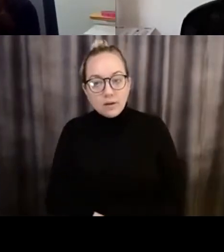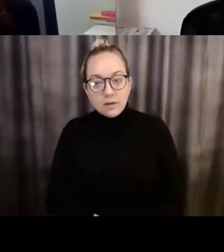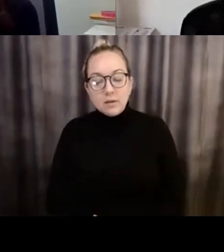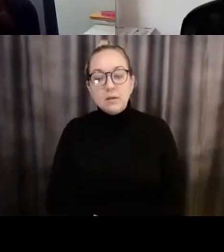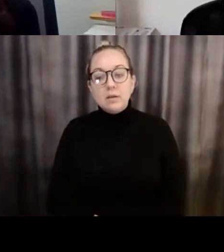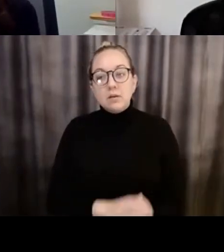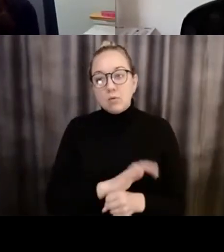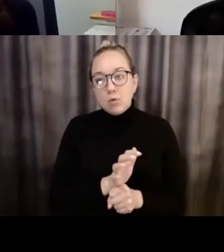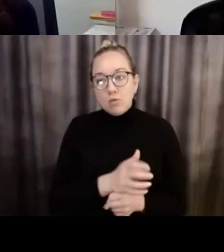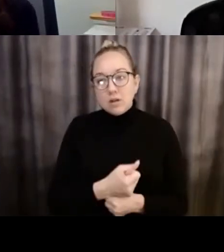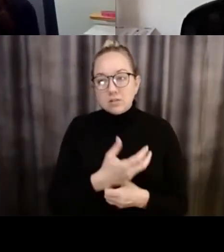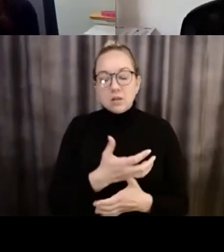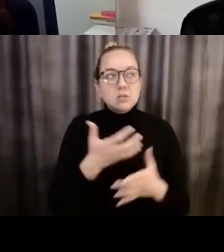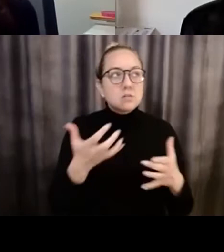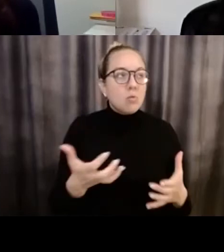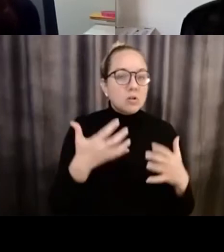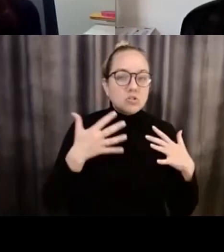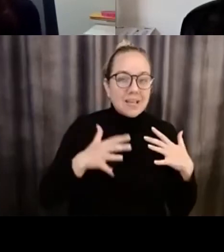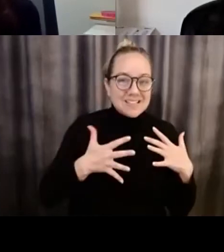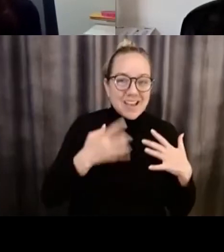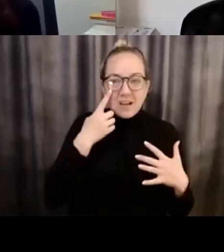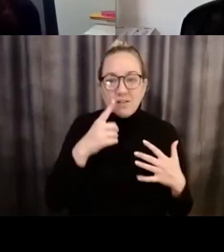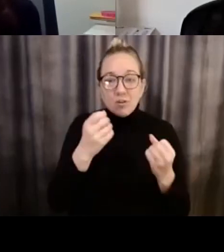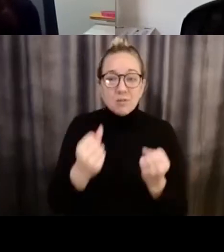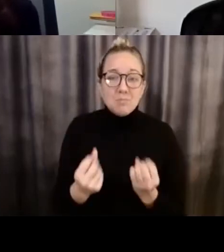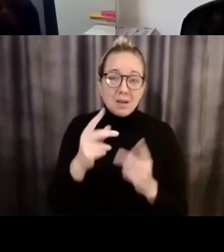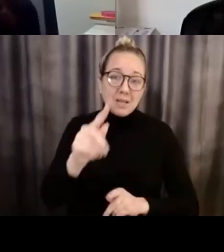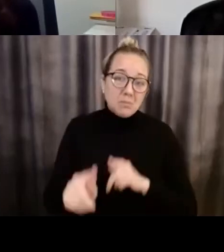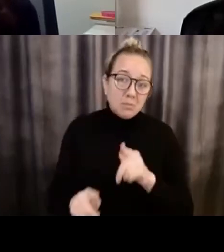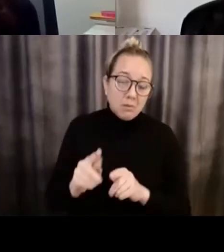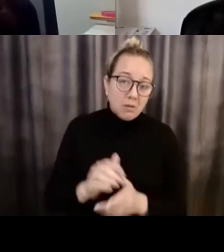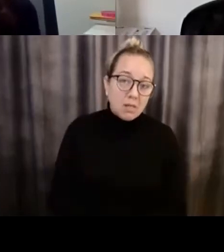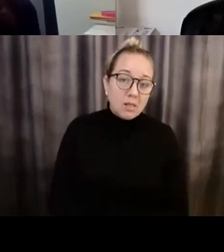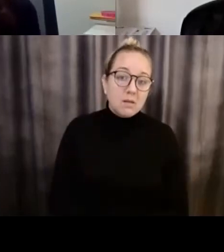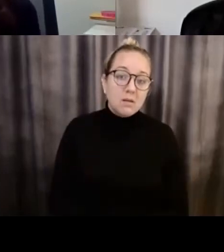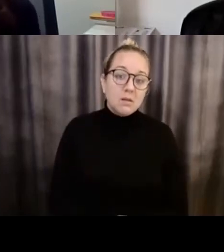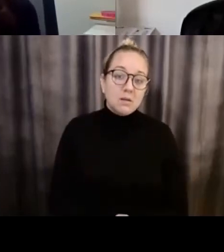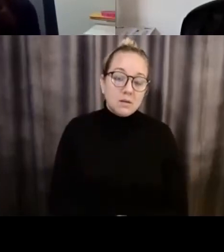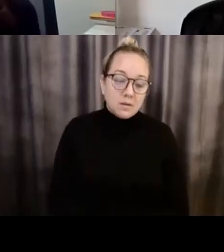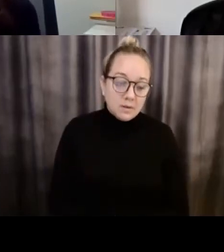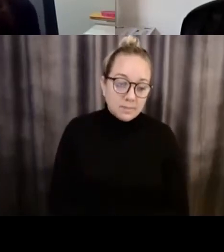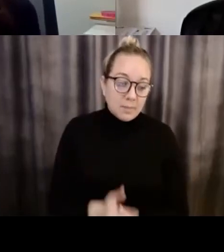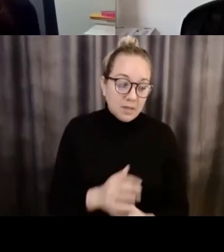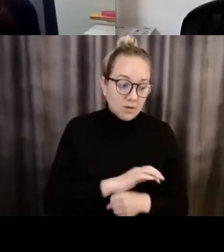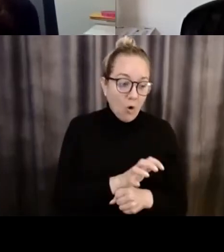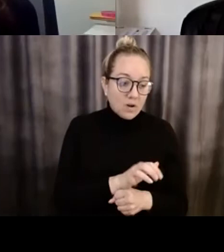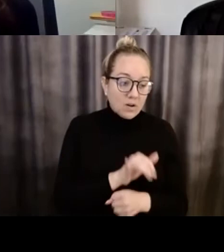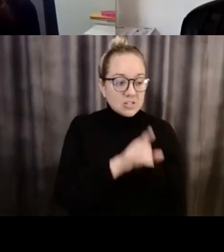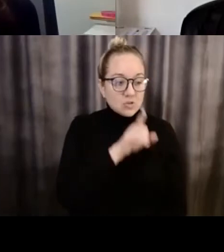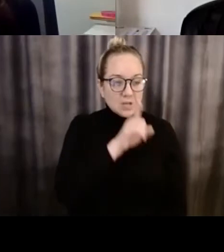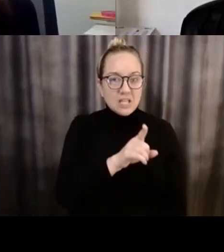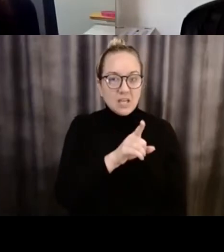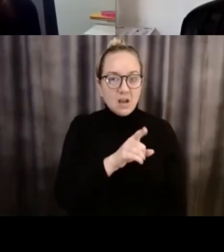much anxiety for so many people. I mean, we look at COVID as a collective trauma because it's